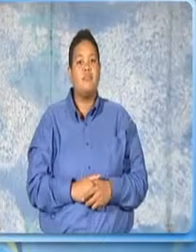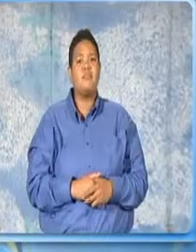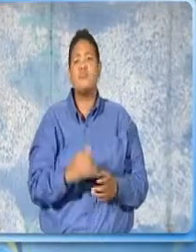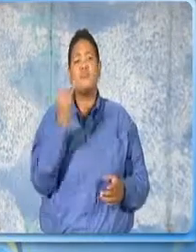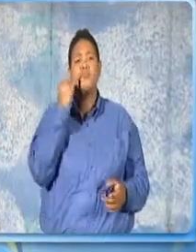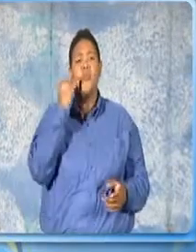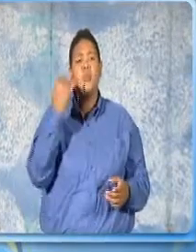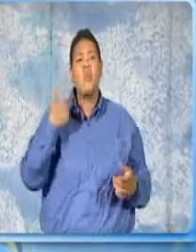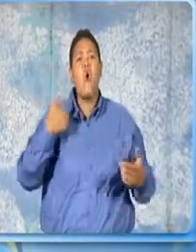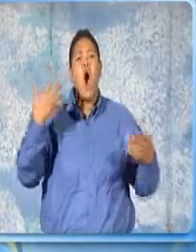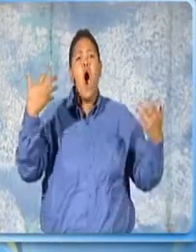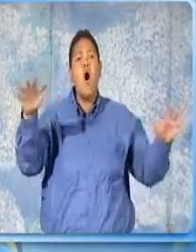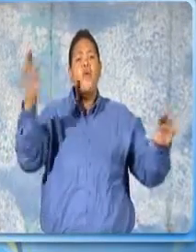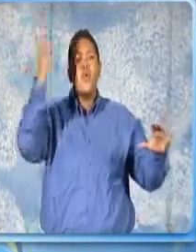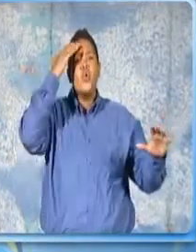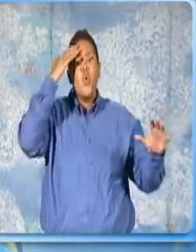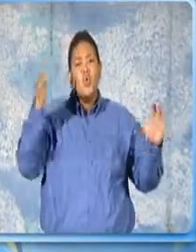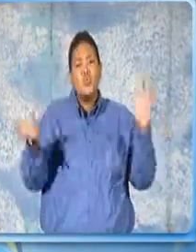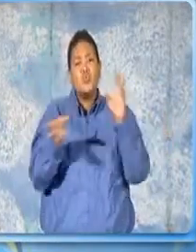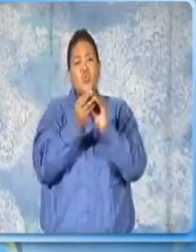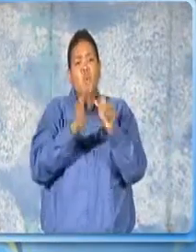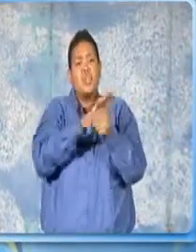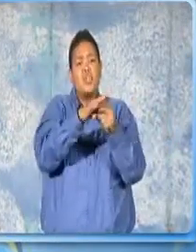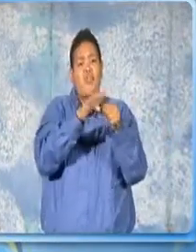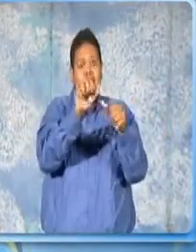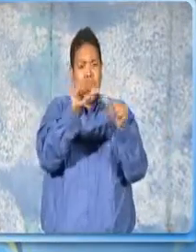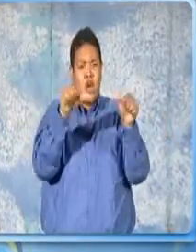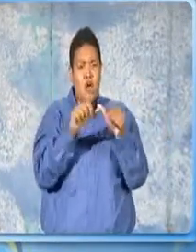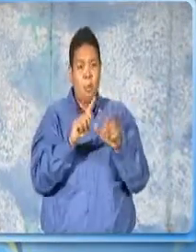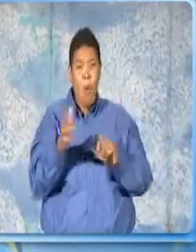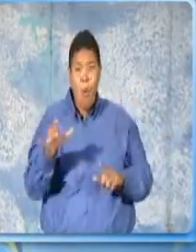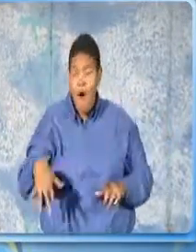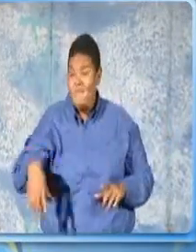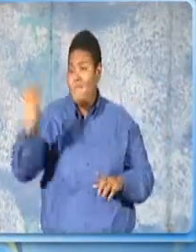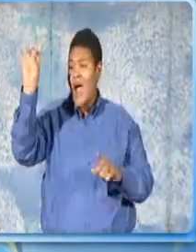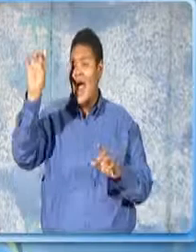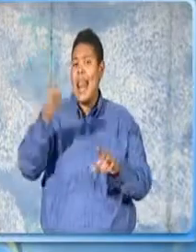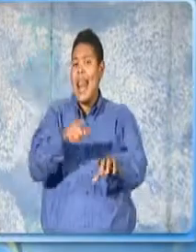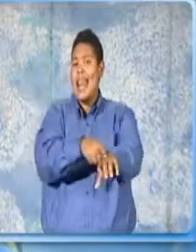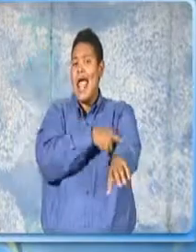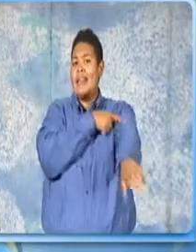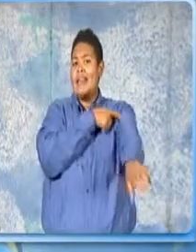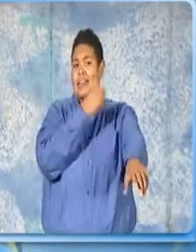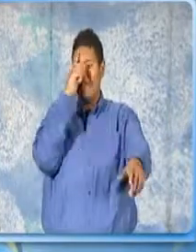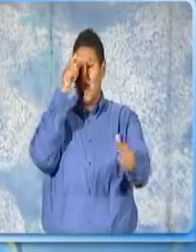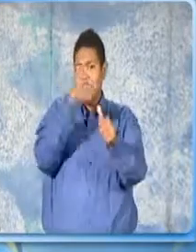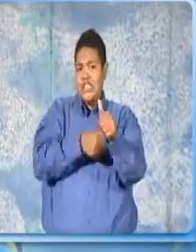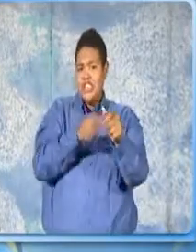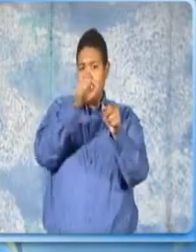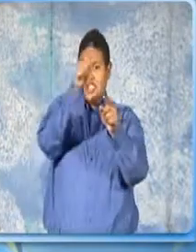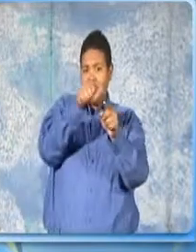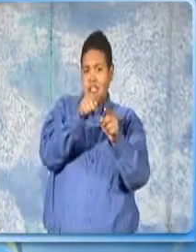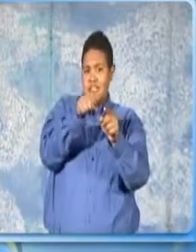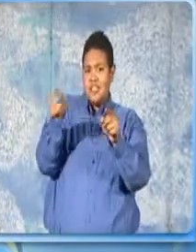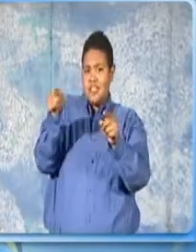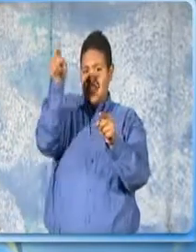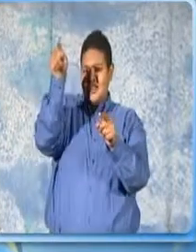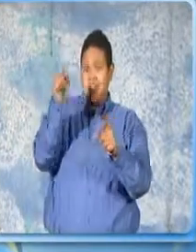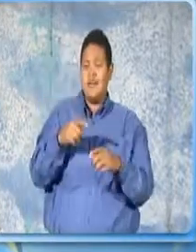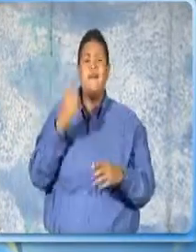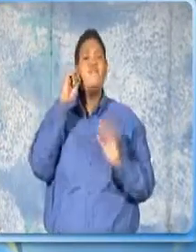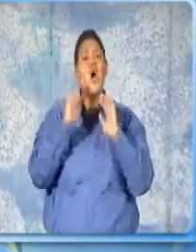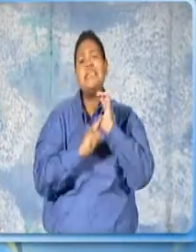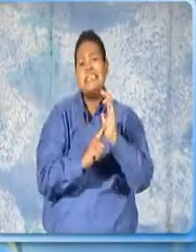Suppose we already know the total surface area, but need to find the length of one edge. For instance,